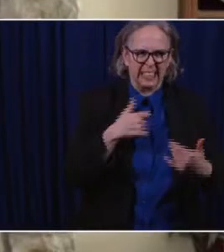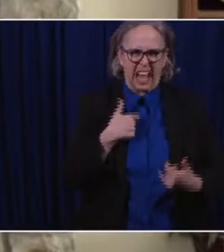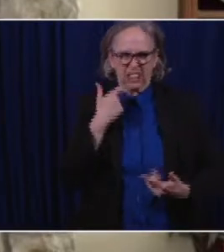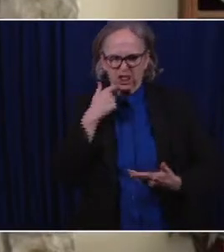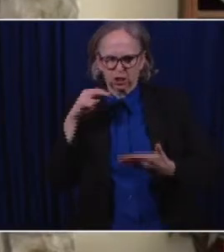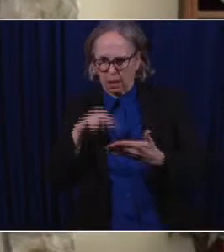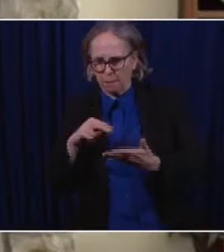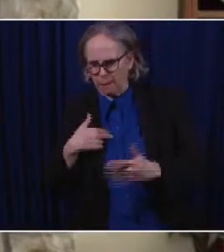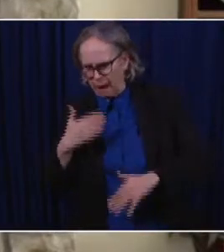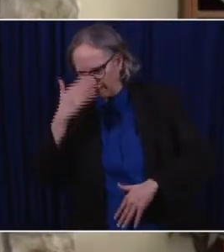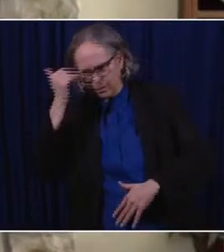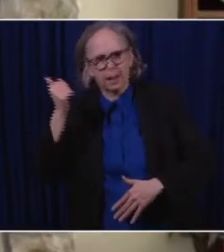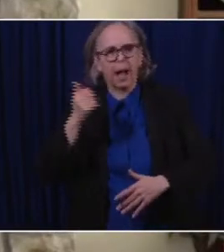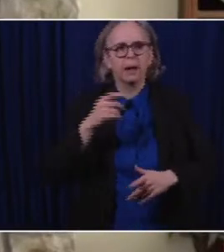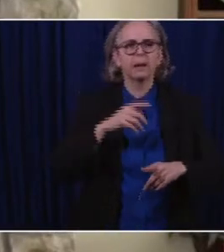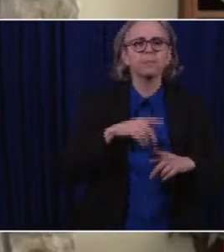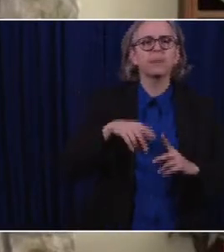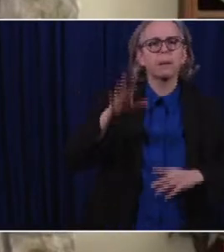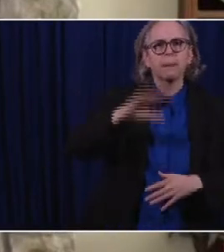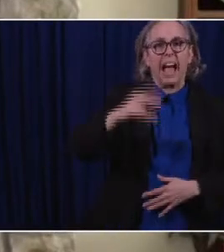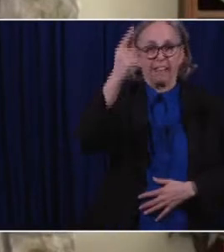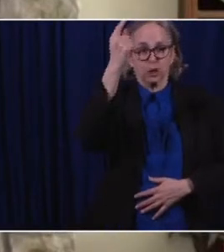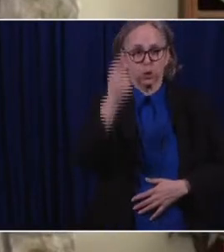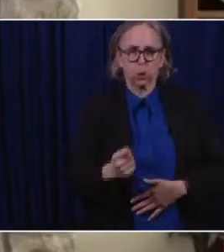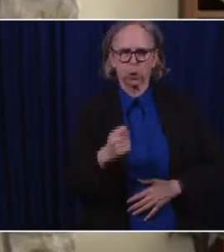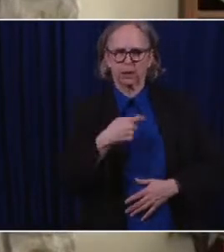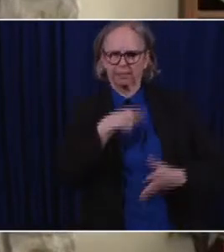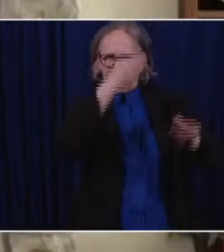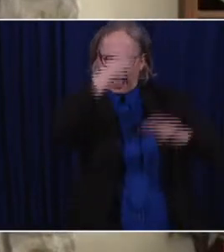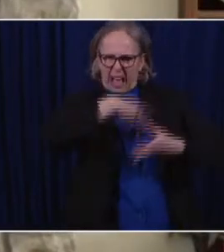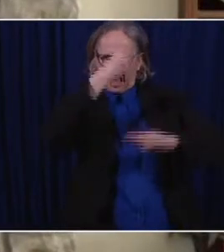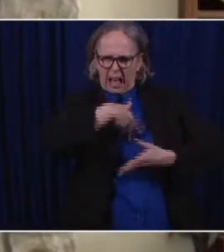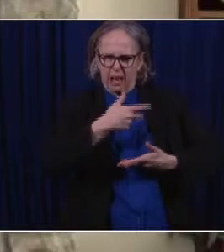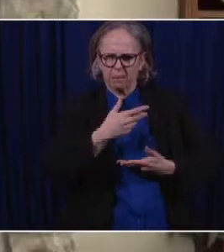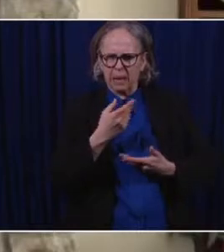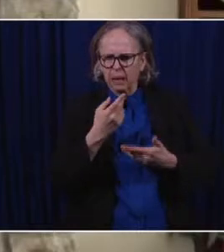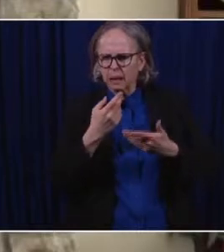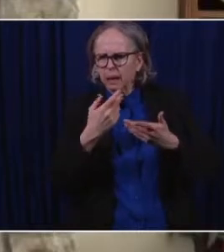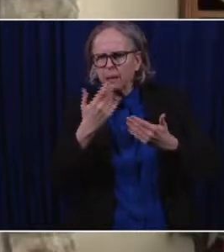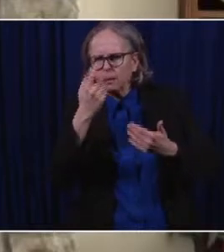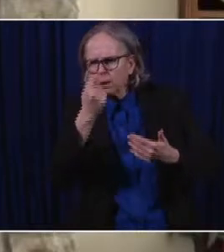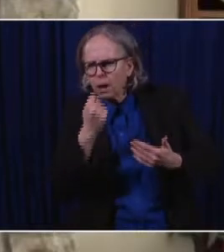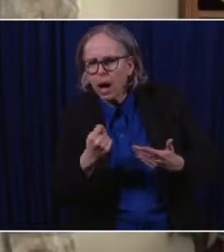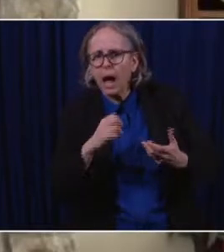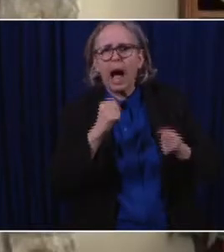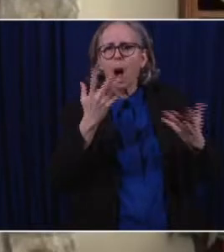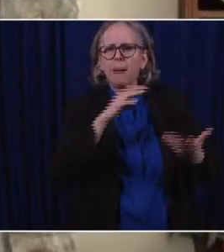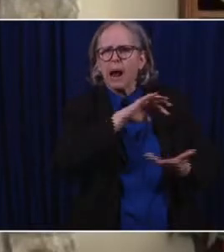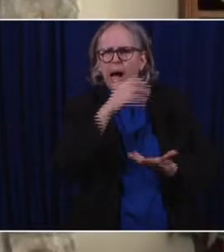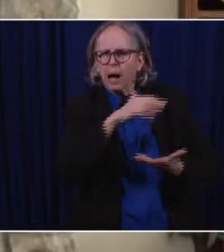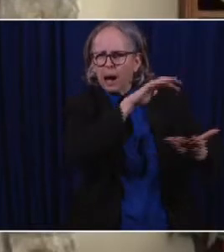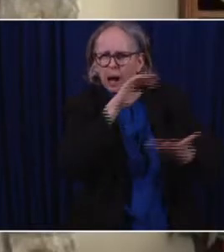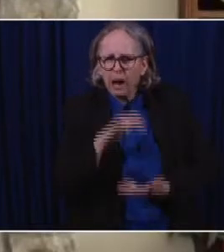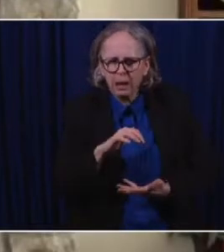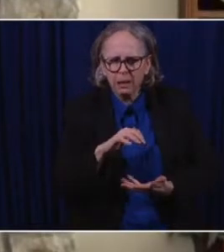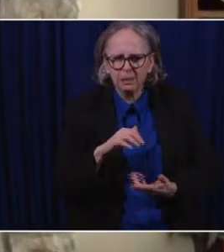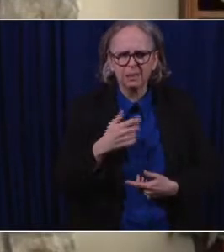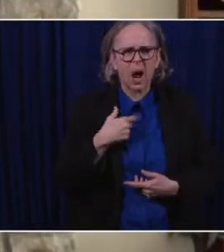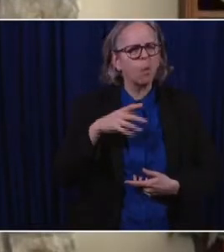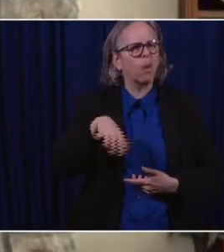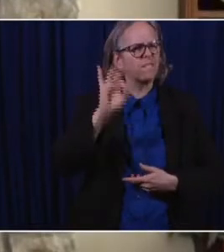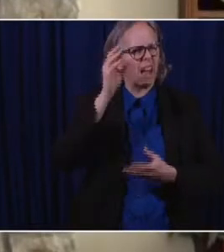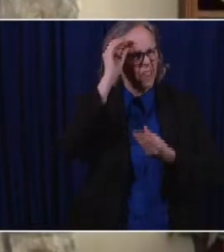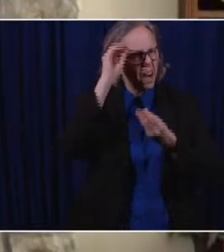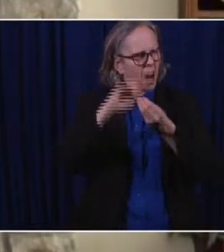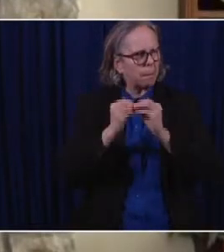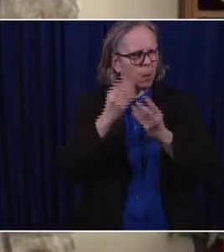in for the coming week, and so we can give you what that number will be, and maybe the numbers for